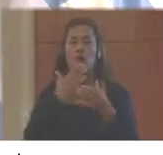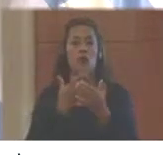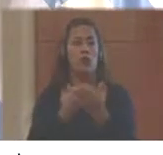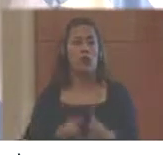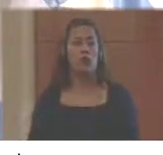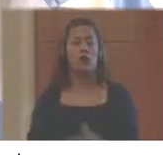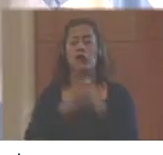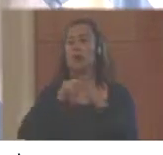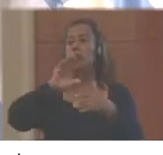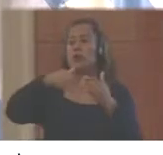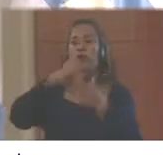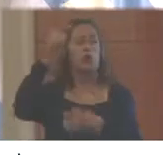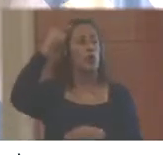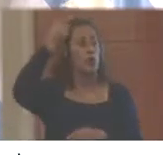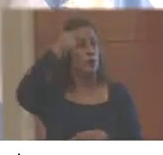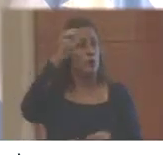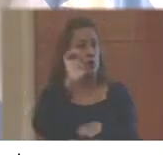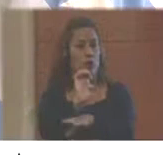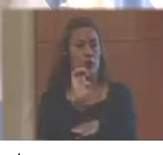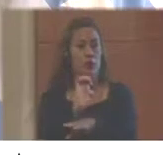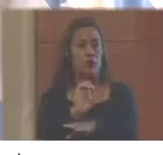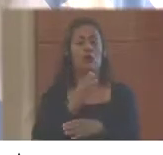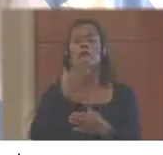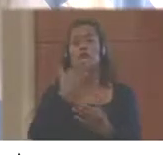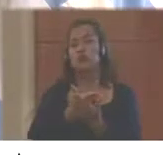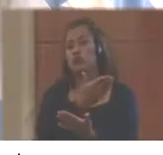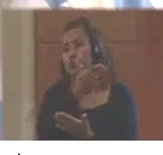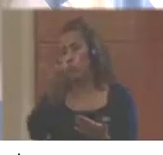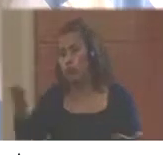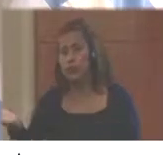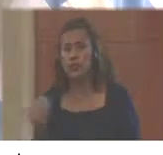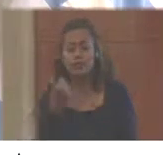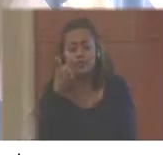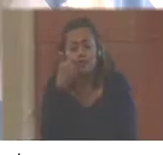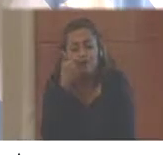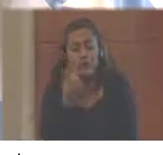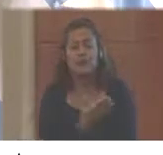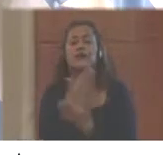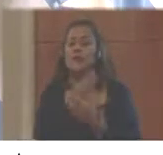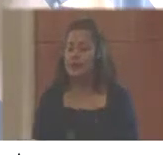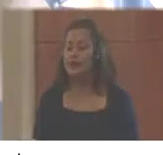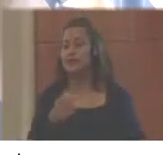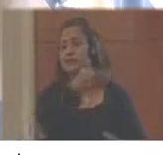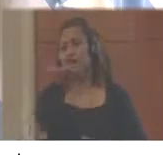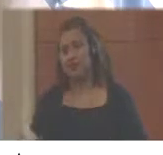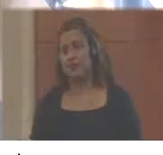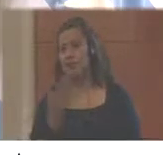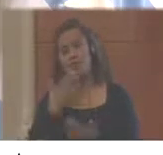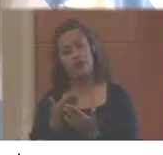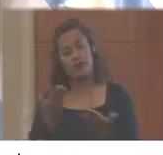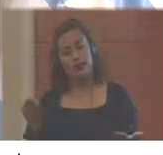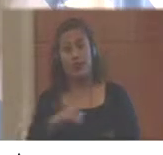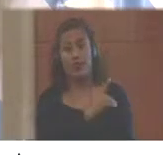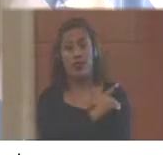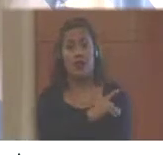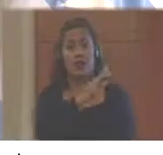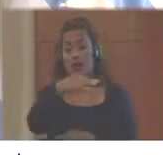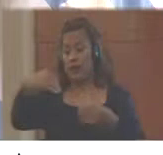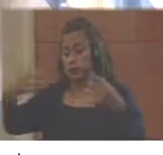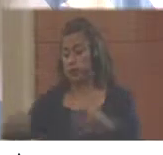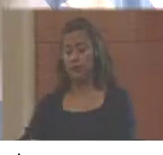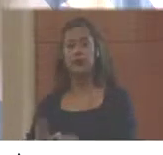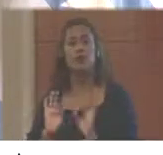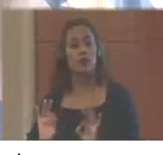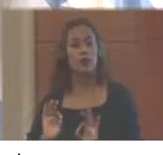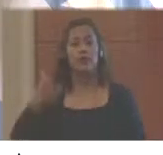hospitality extended to my delegation and for its leadership in the field of disaster risk reduction, reflected in